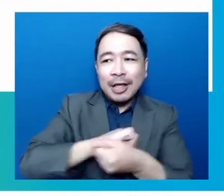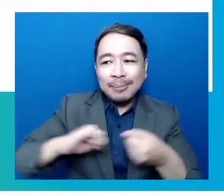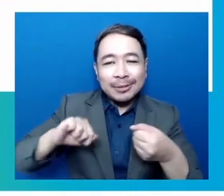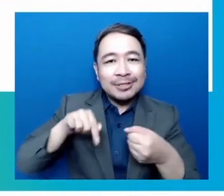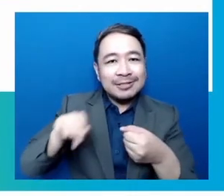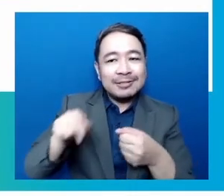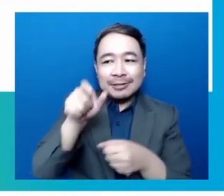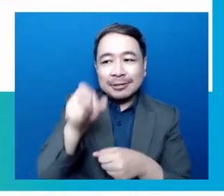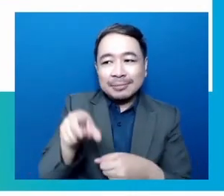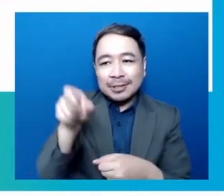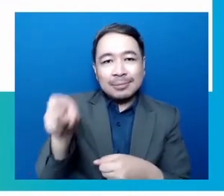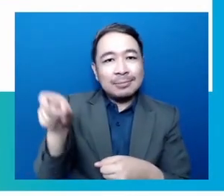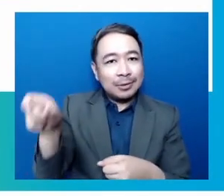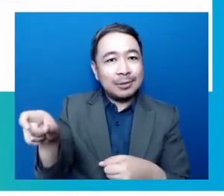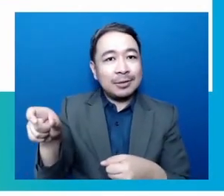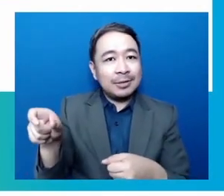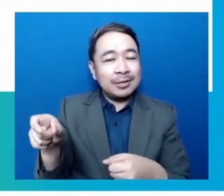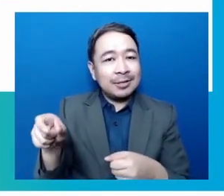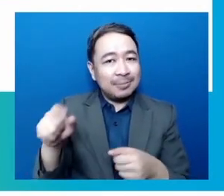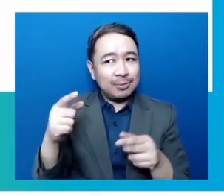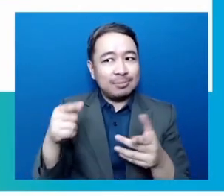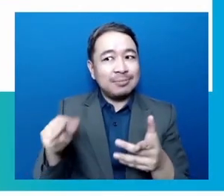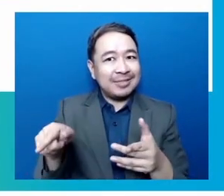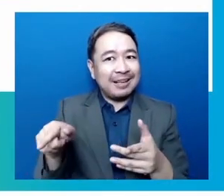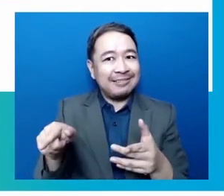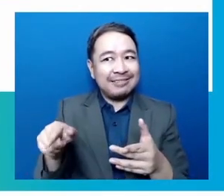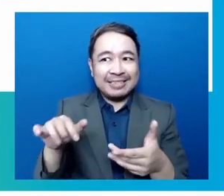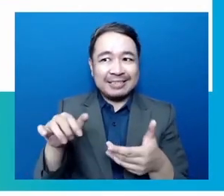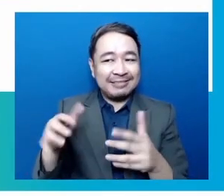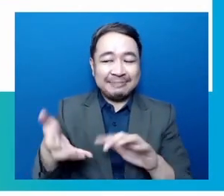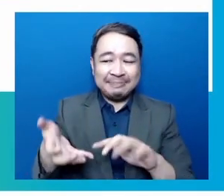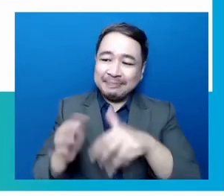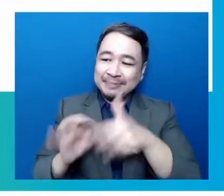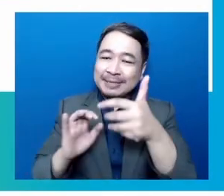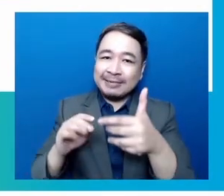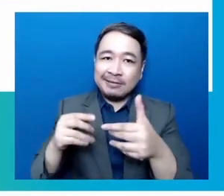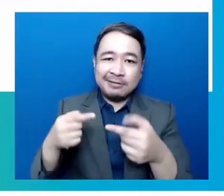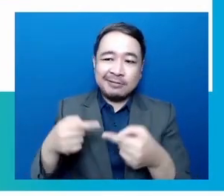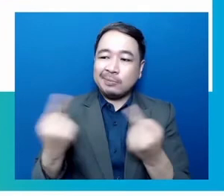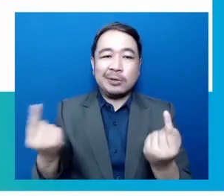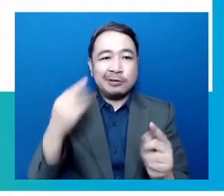what ADB projects are supposed to do.